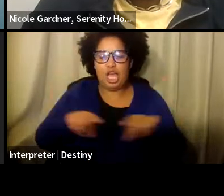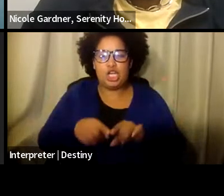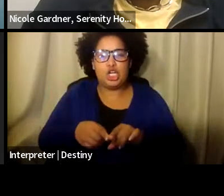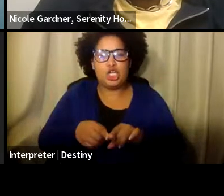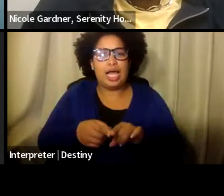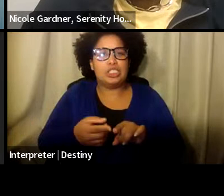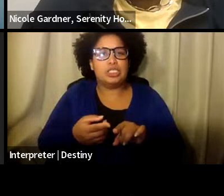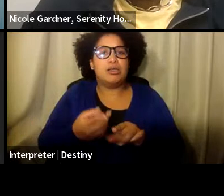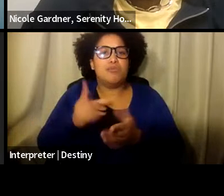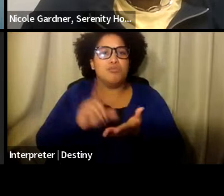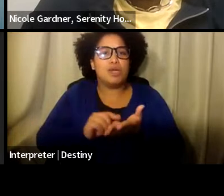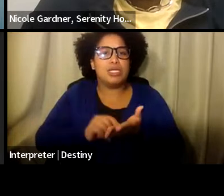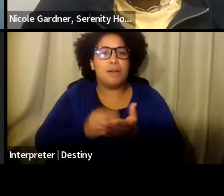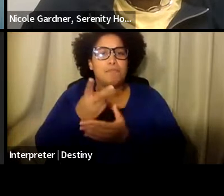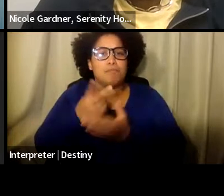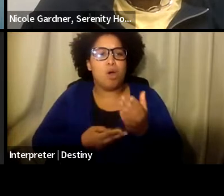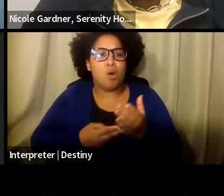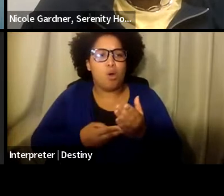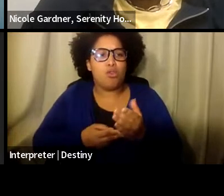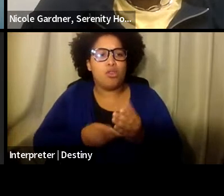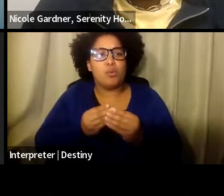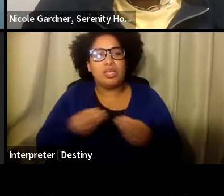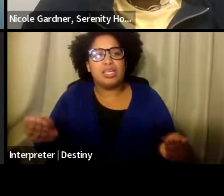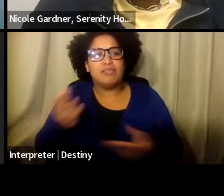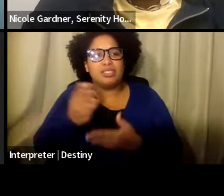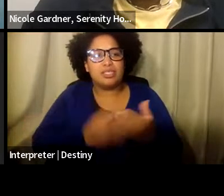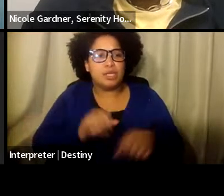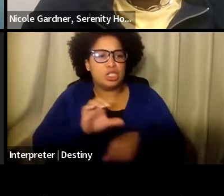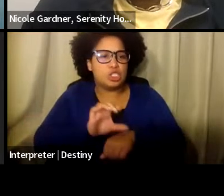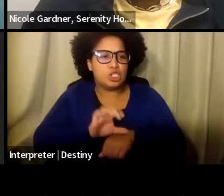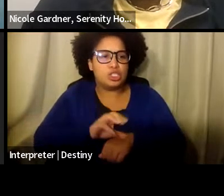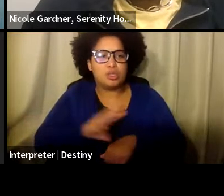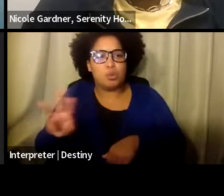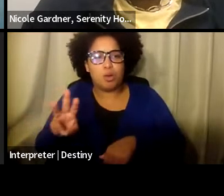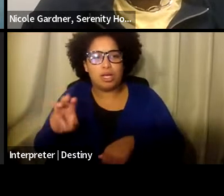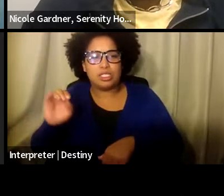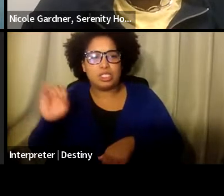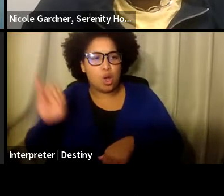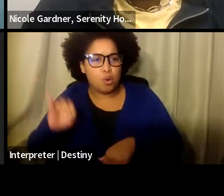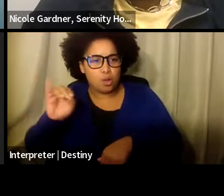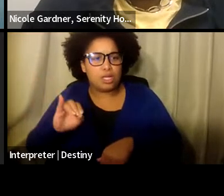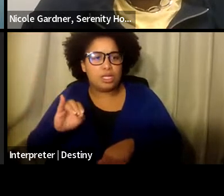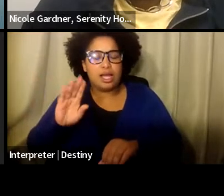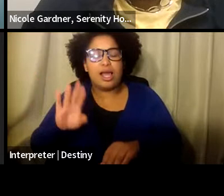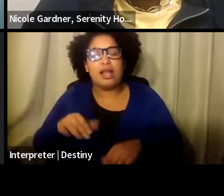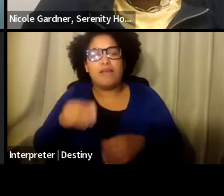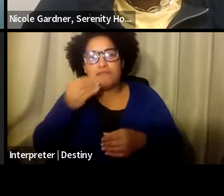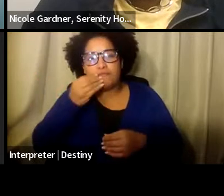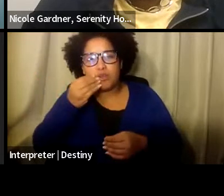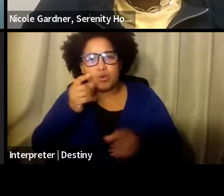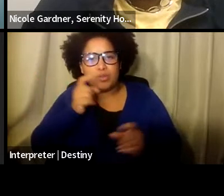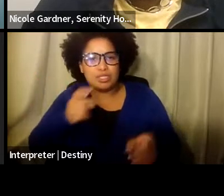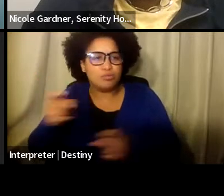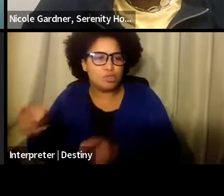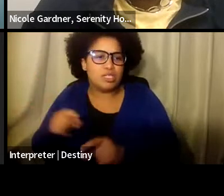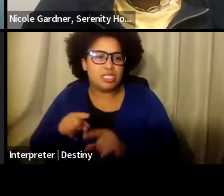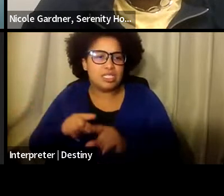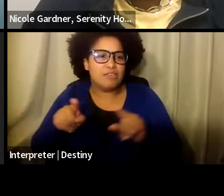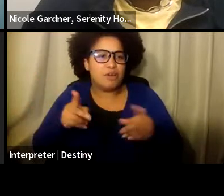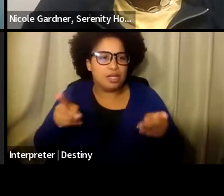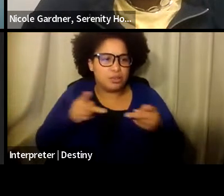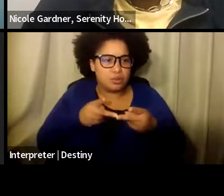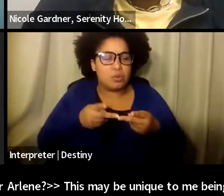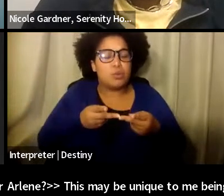in some of the churches in West Oakland around that are doing food distribution in different sites. So we're trying